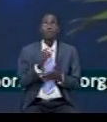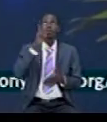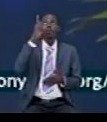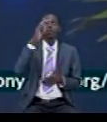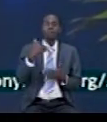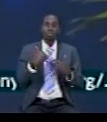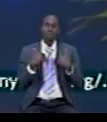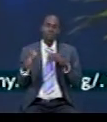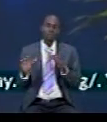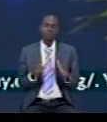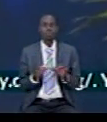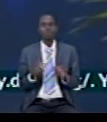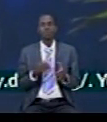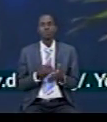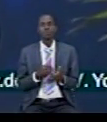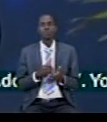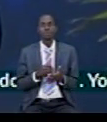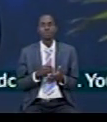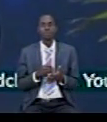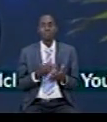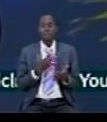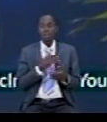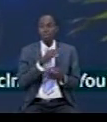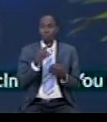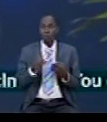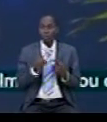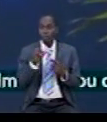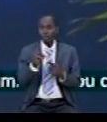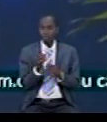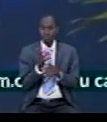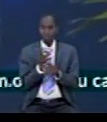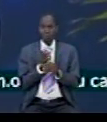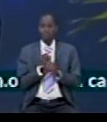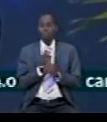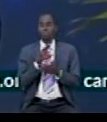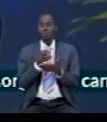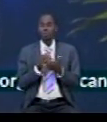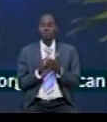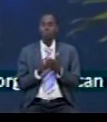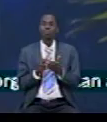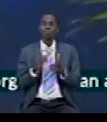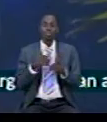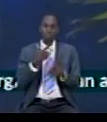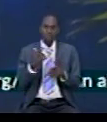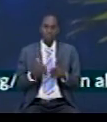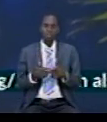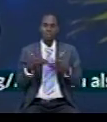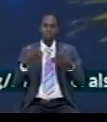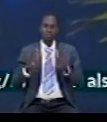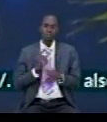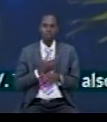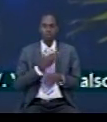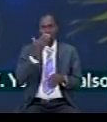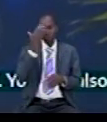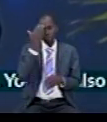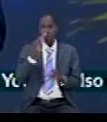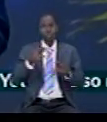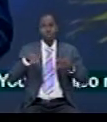done. And when you see it, come out and give your testimony now and